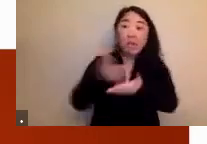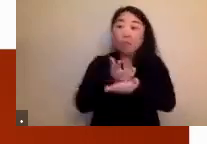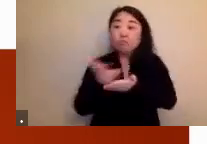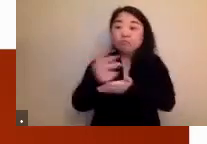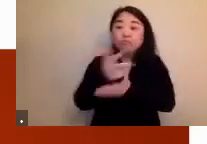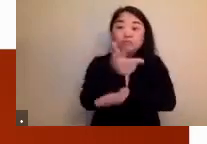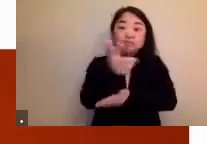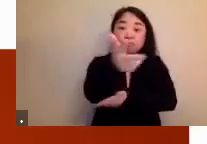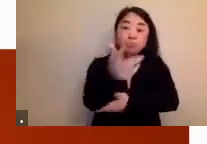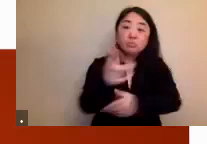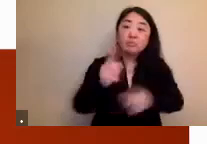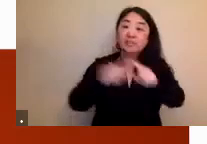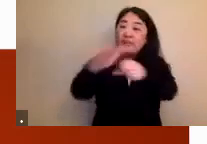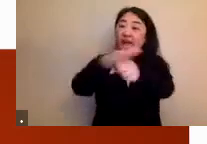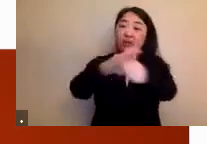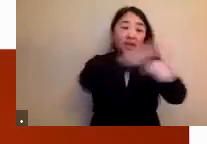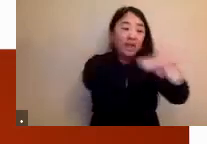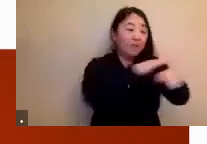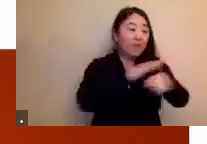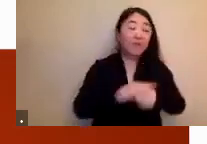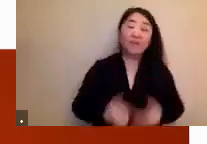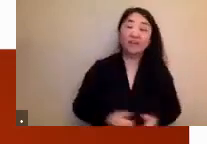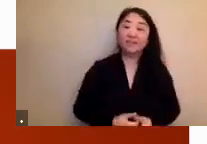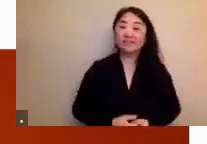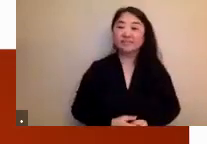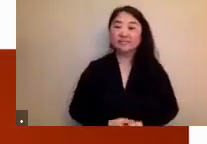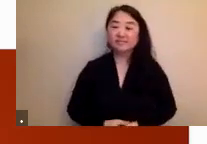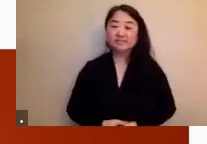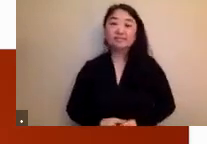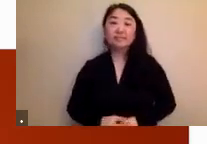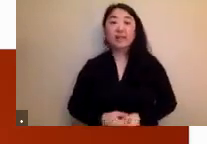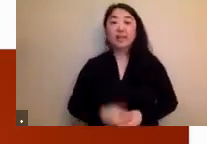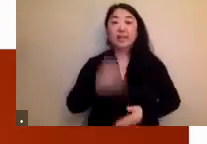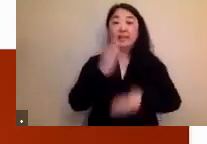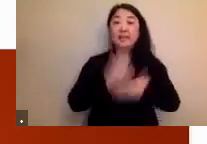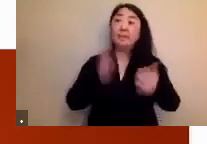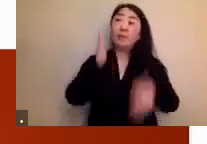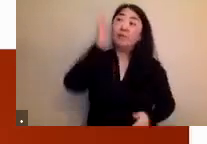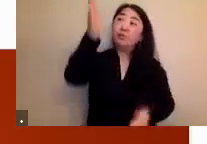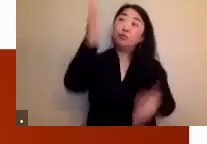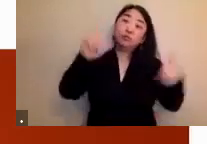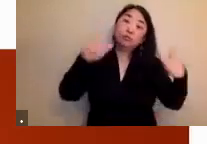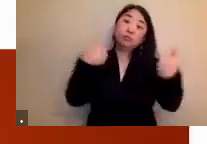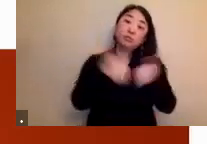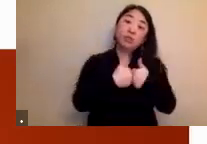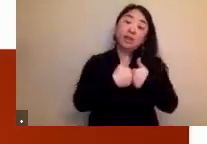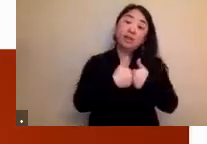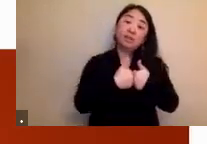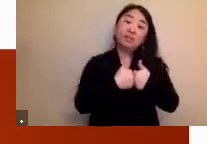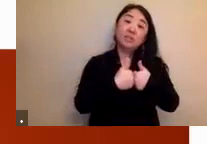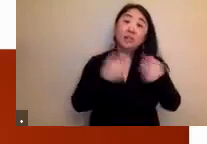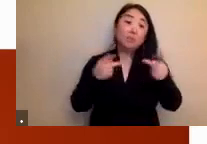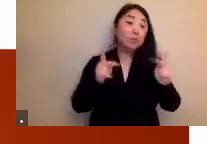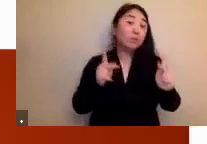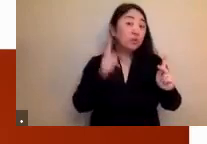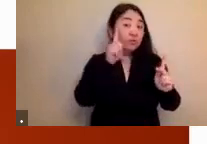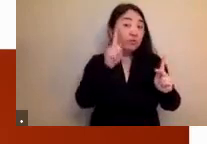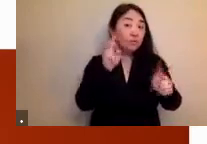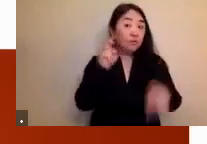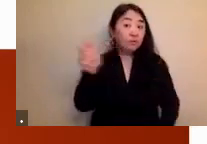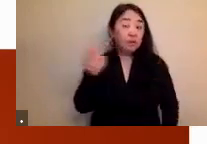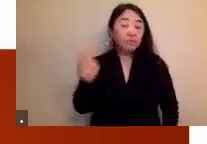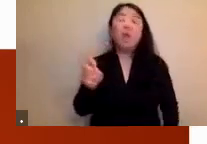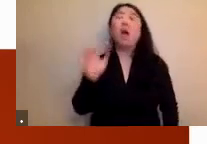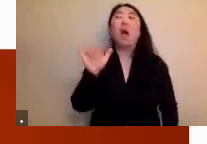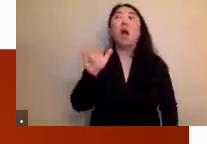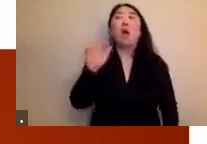to areas that you're in. So some of the future challenges and opportunity for transportation are being